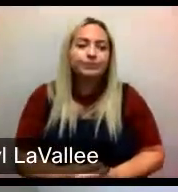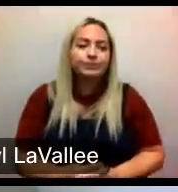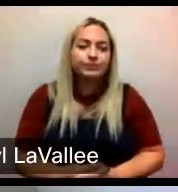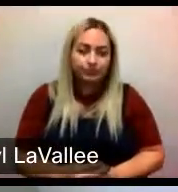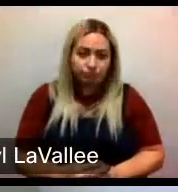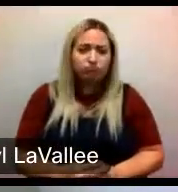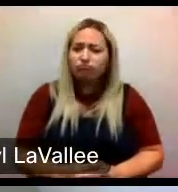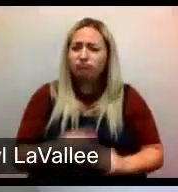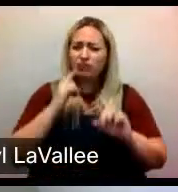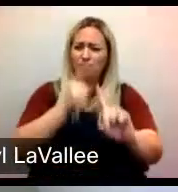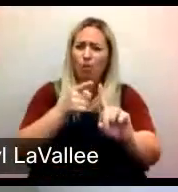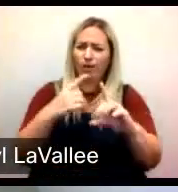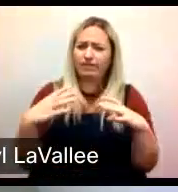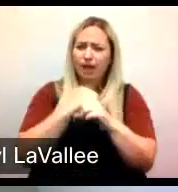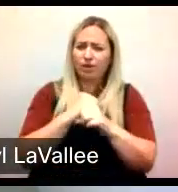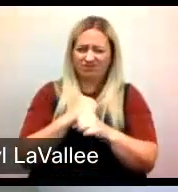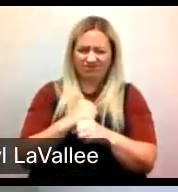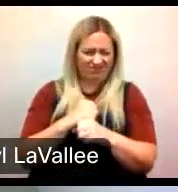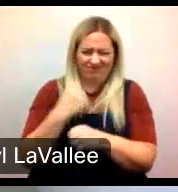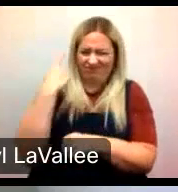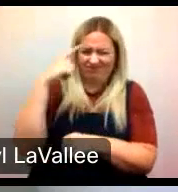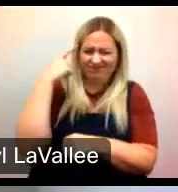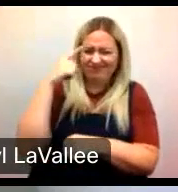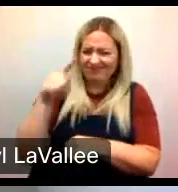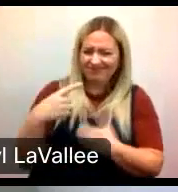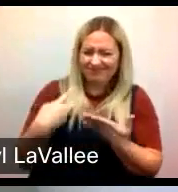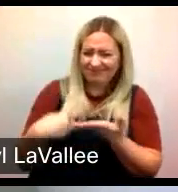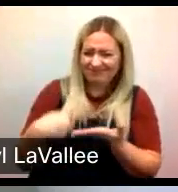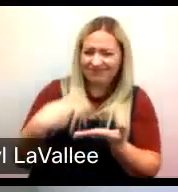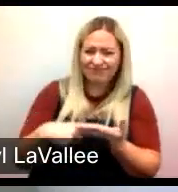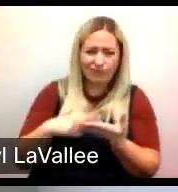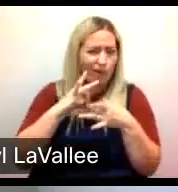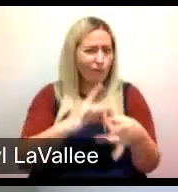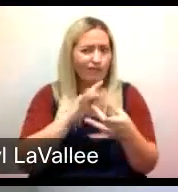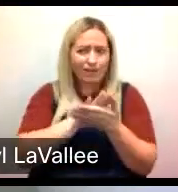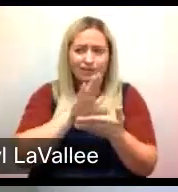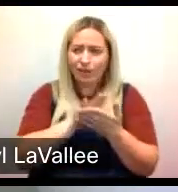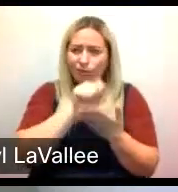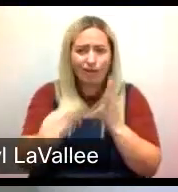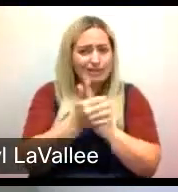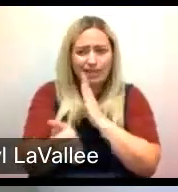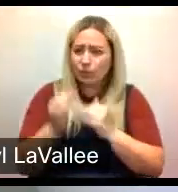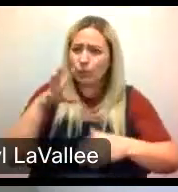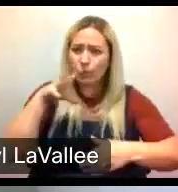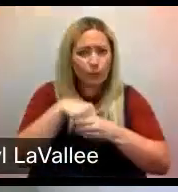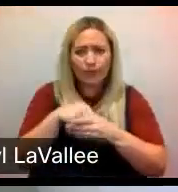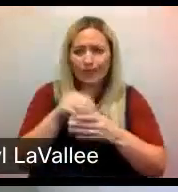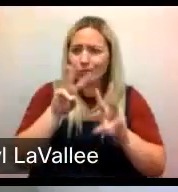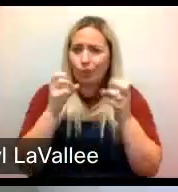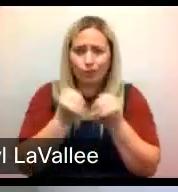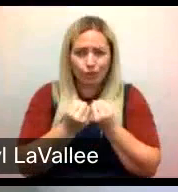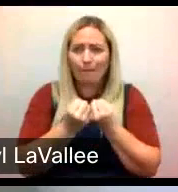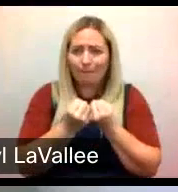What's the point of summarizing? Why are we even talking about this? Why is this a relevant academic writing skill that's been included in this workshop